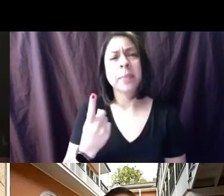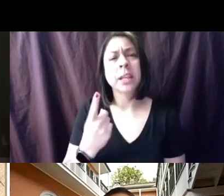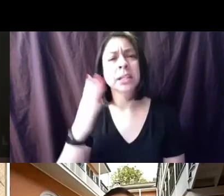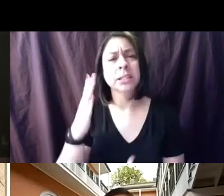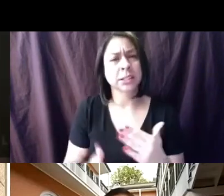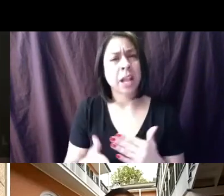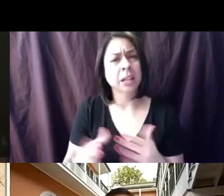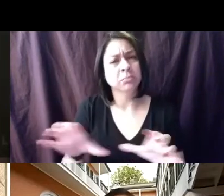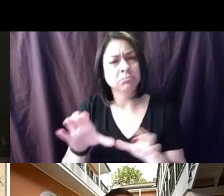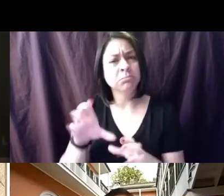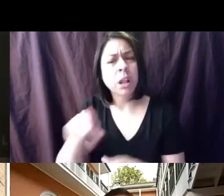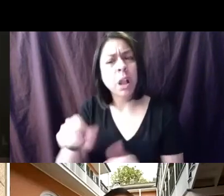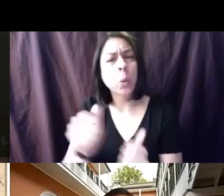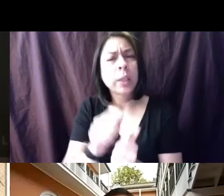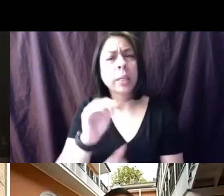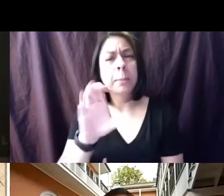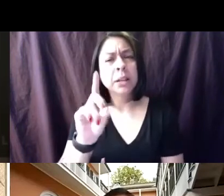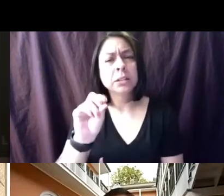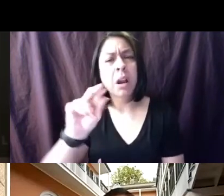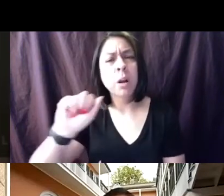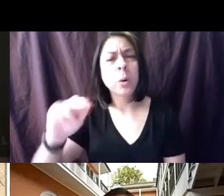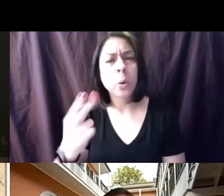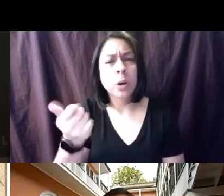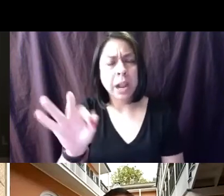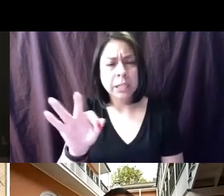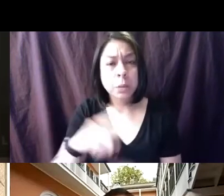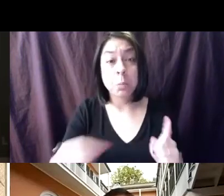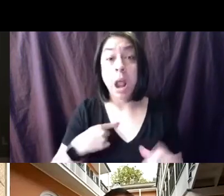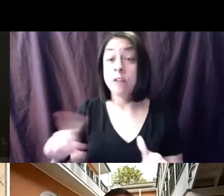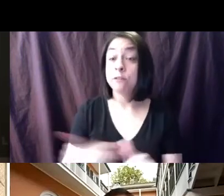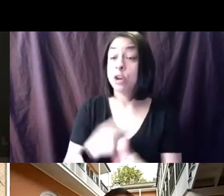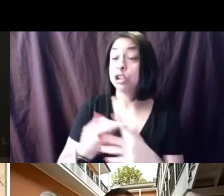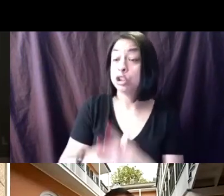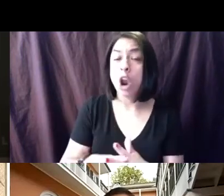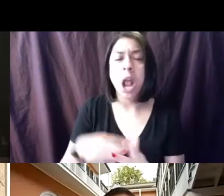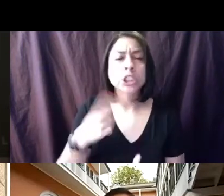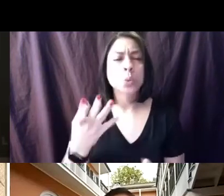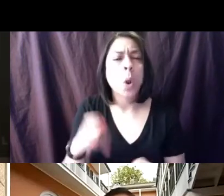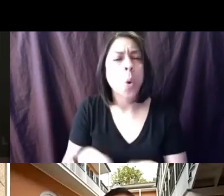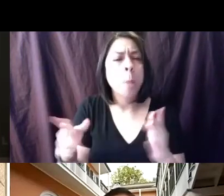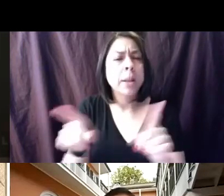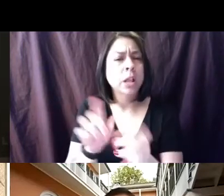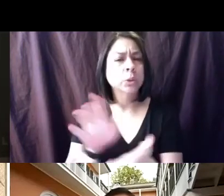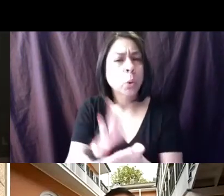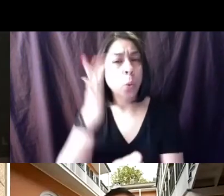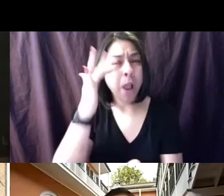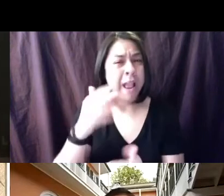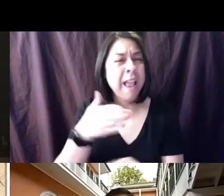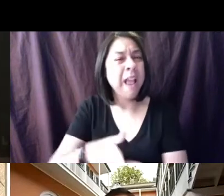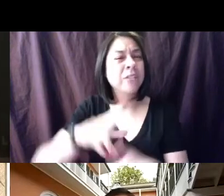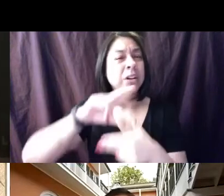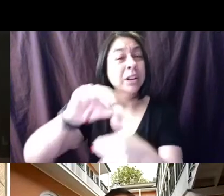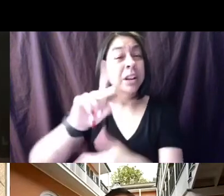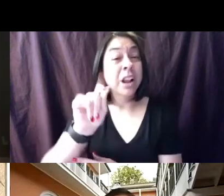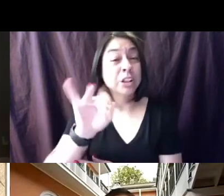19. But, you know, when I first started out, it was just to get it open as a school, because after Katrina, there was only going to be